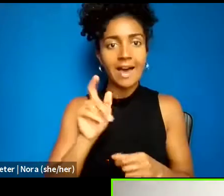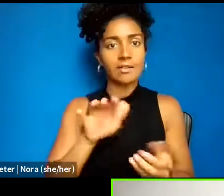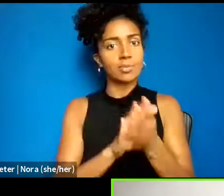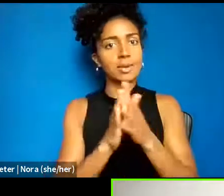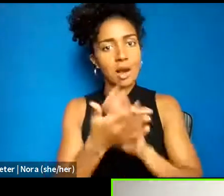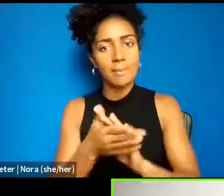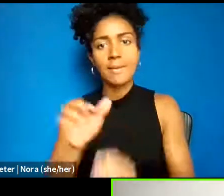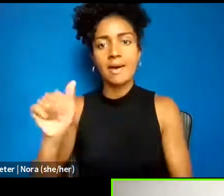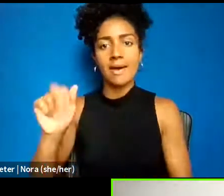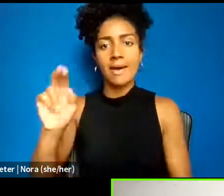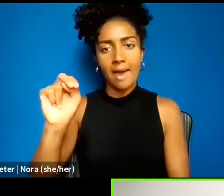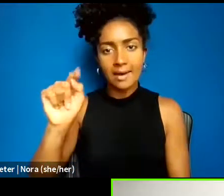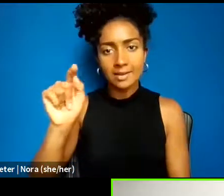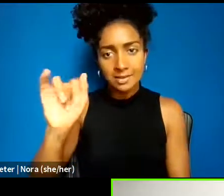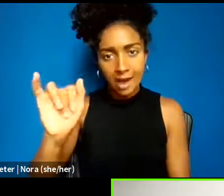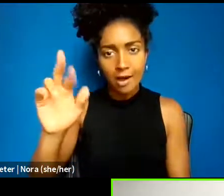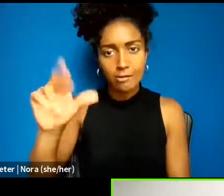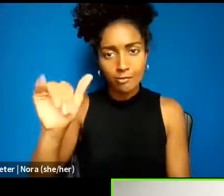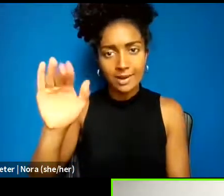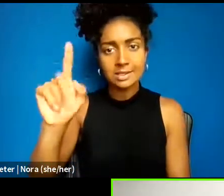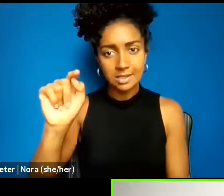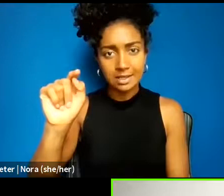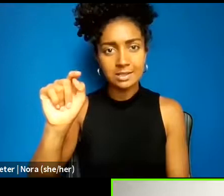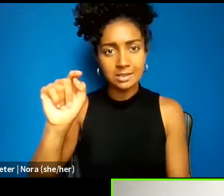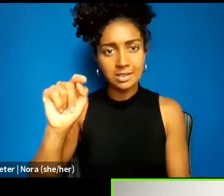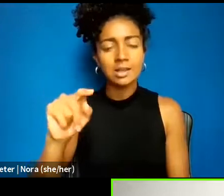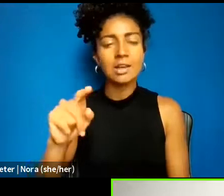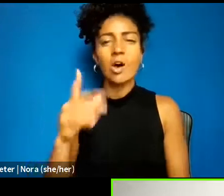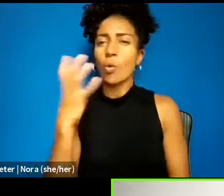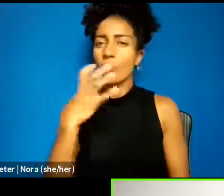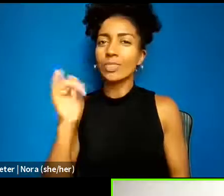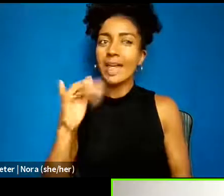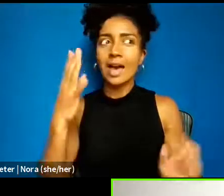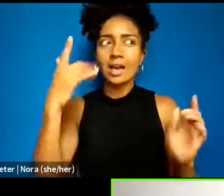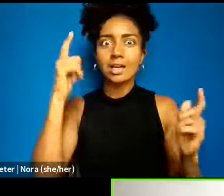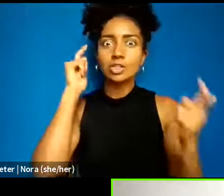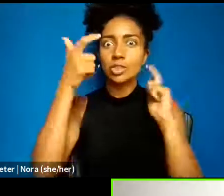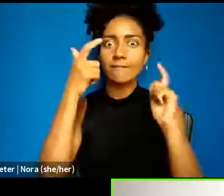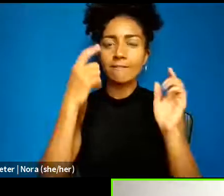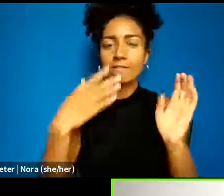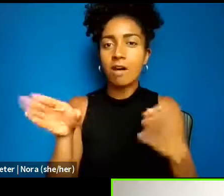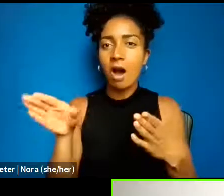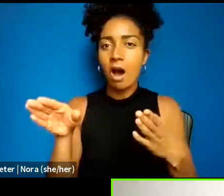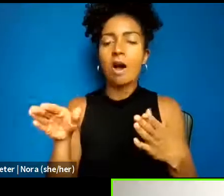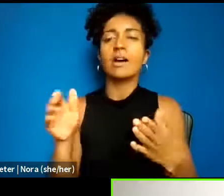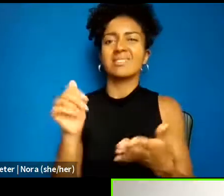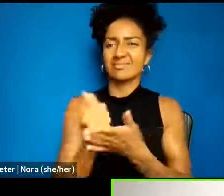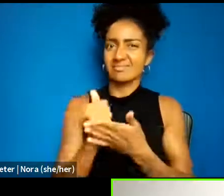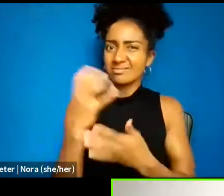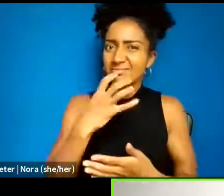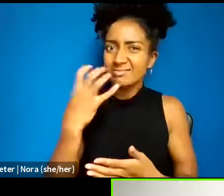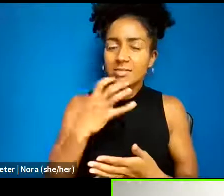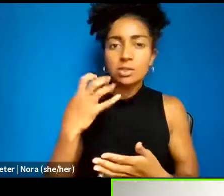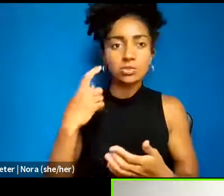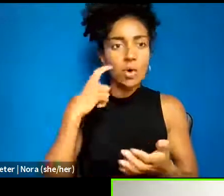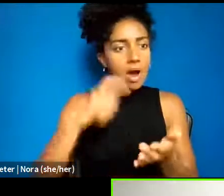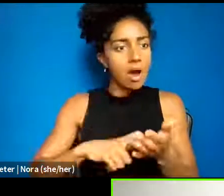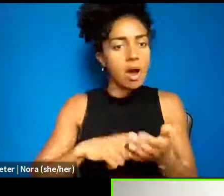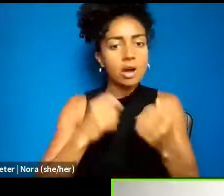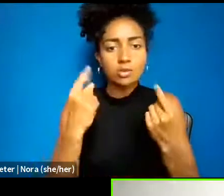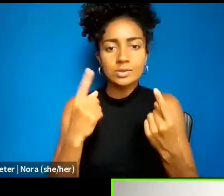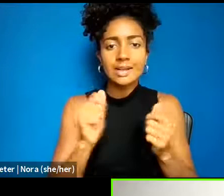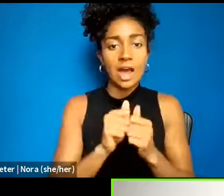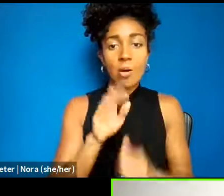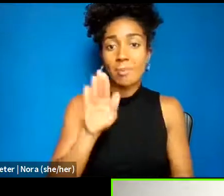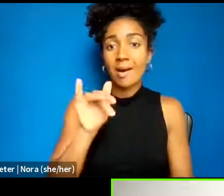people in terms of, which is still valuable, training people to understand how bias shows up. That's a part of it, yeah. But